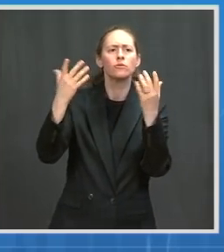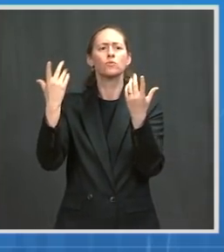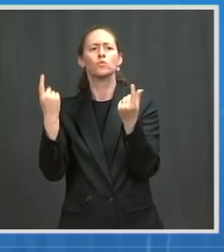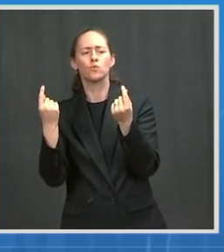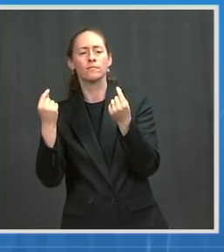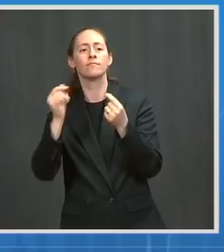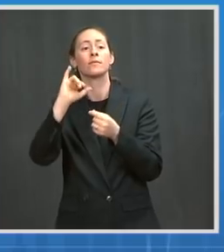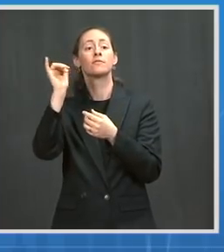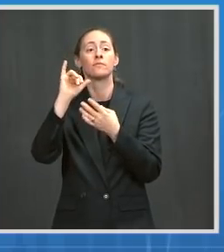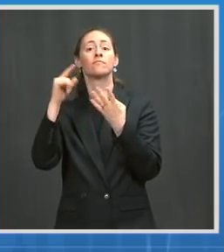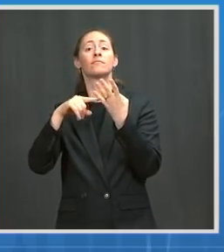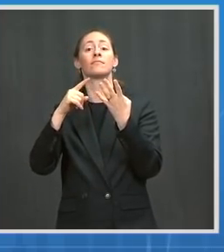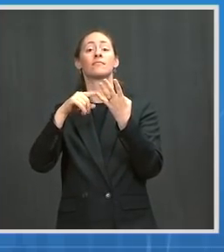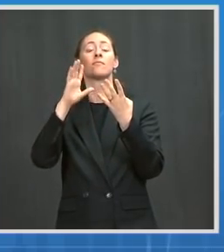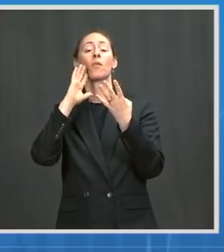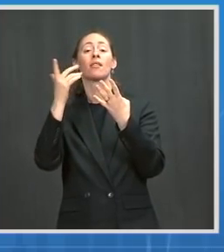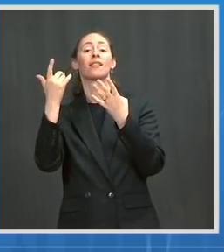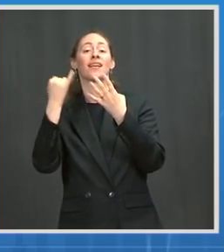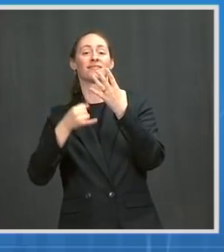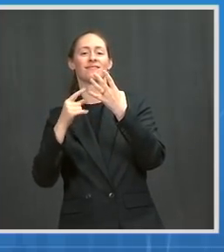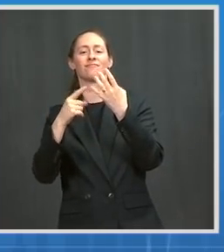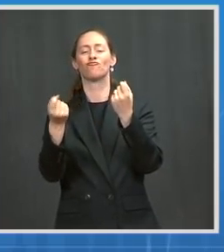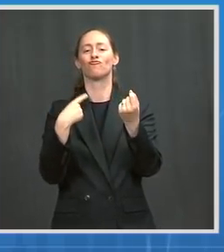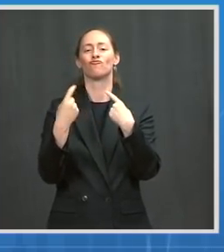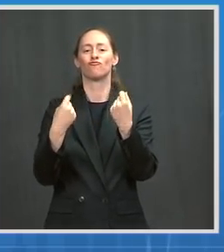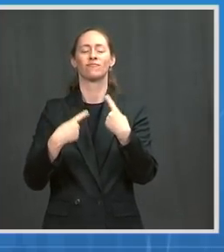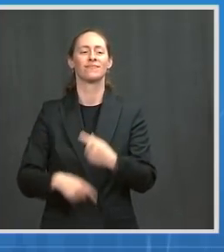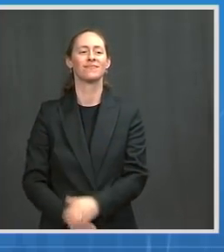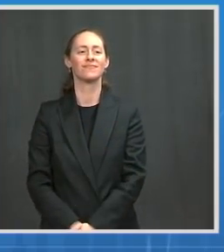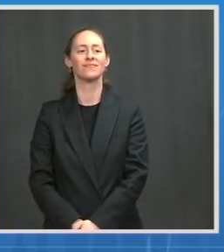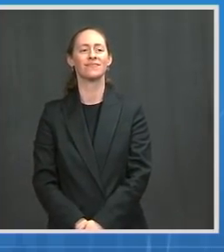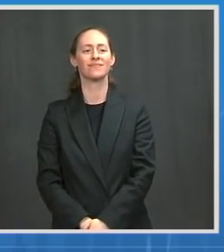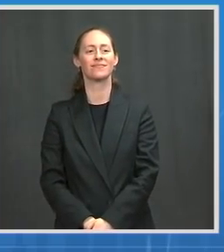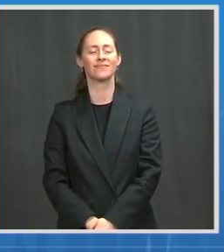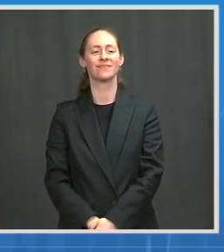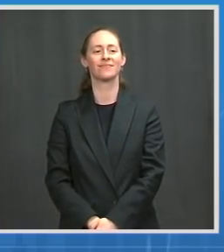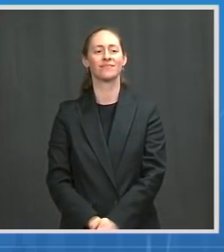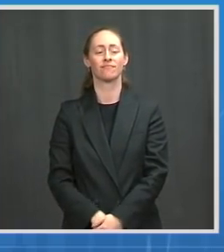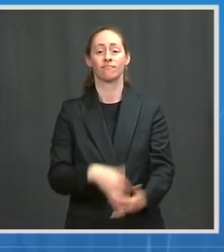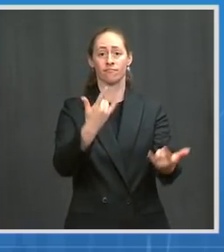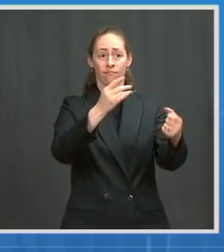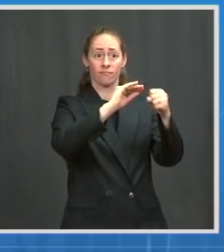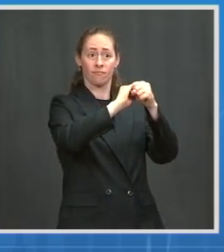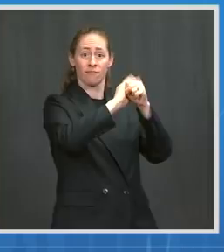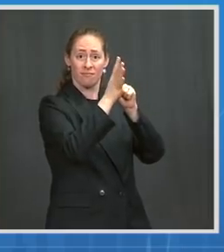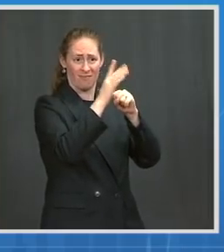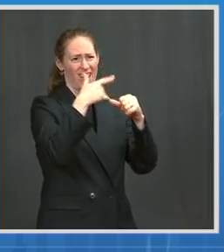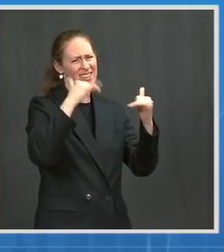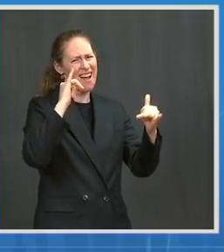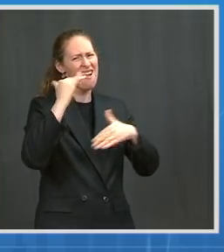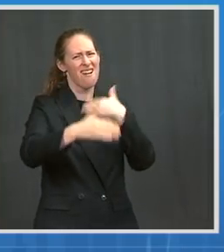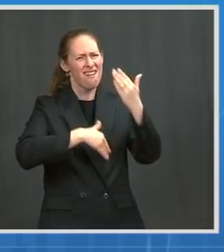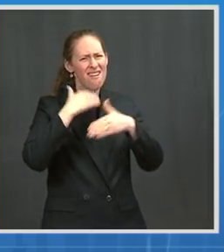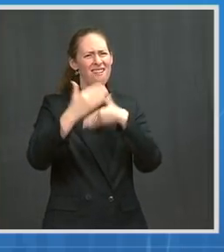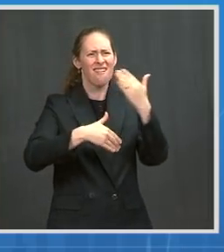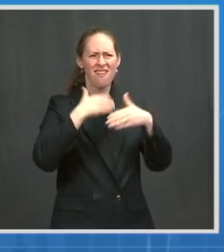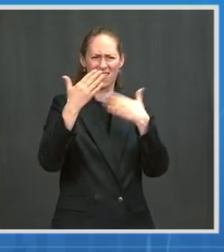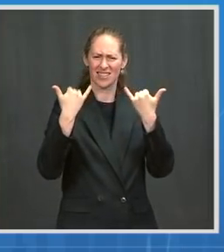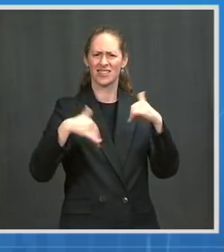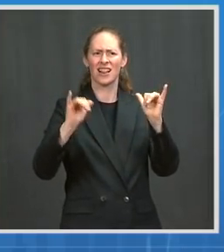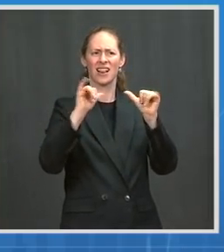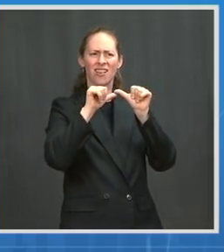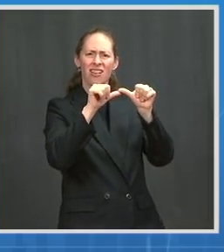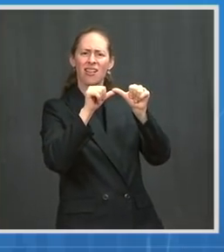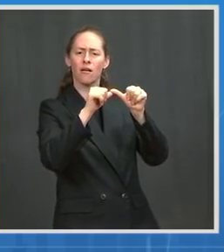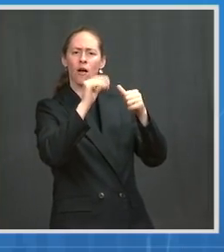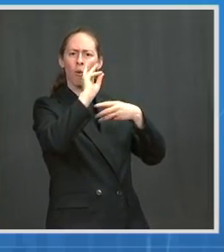We are making significant progress in our fight against COVID-19 in the U.S. and around the world. Let's remember